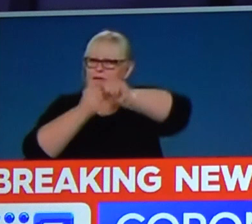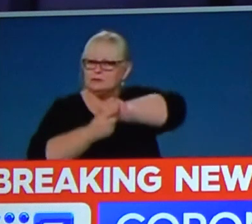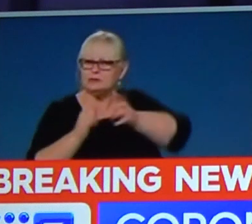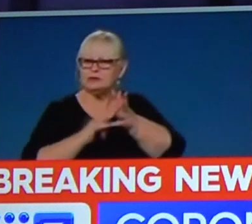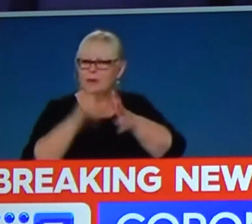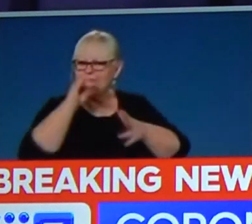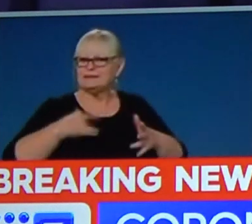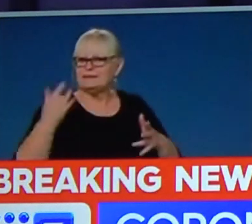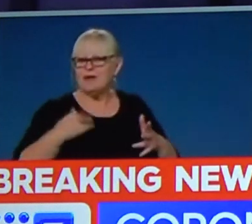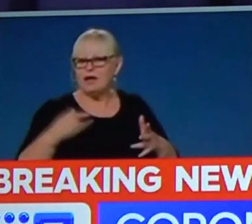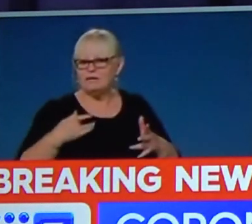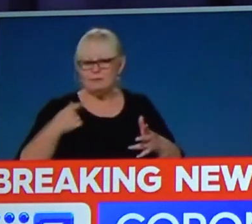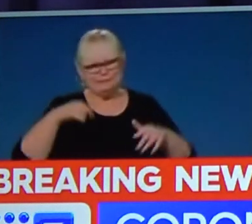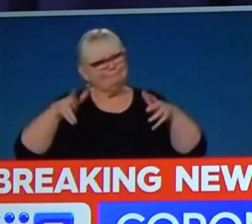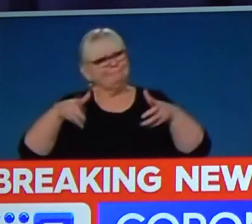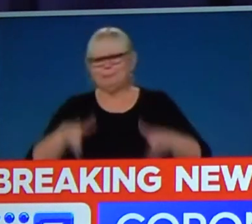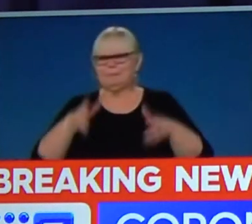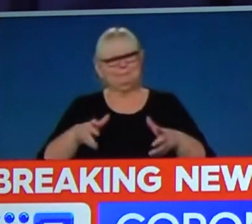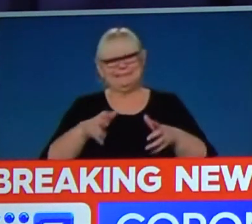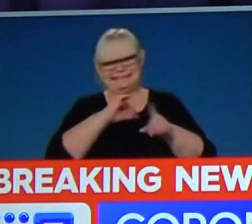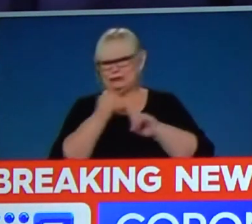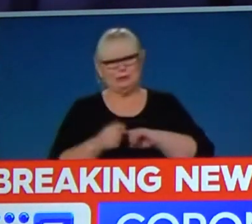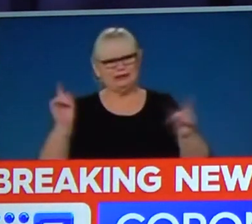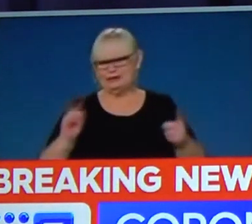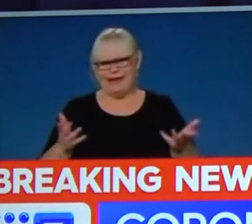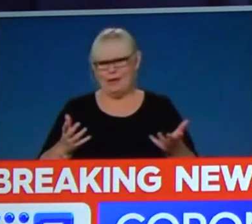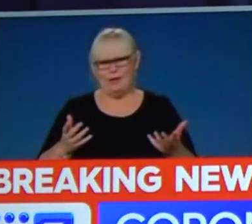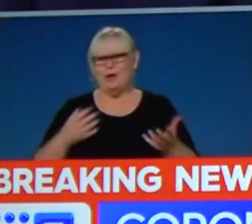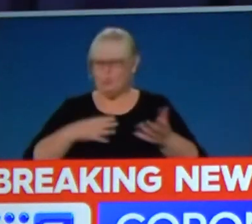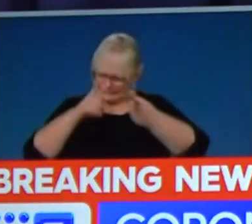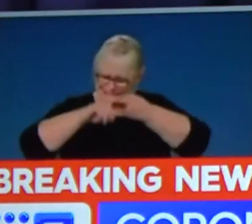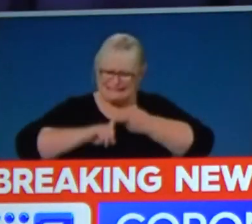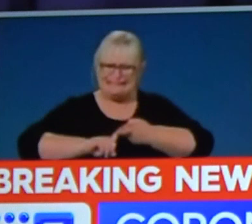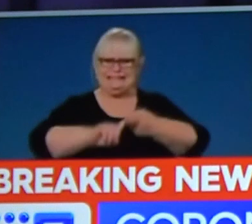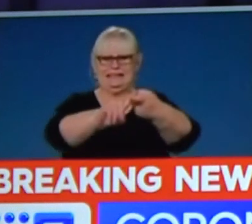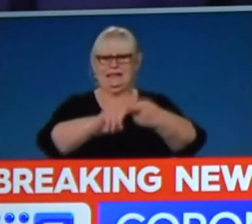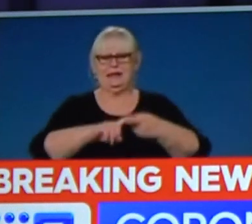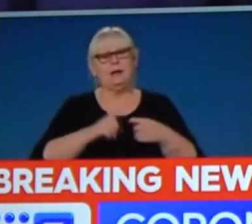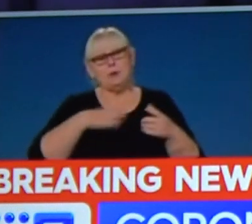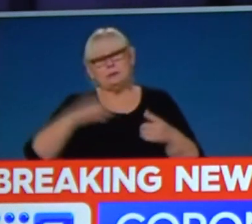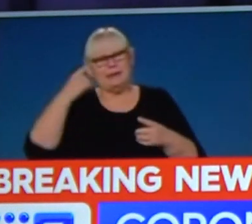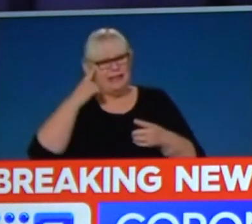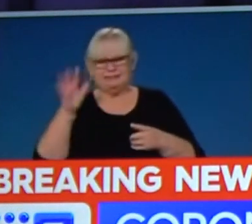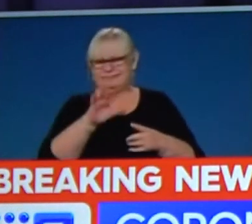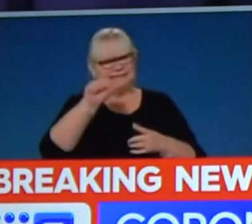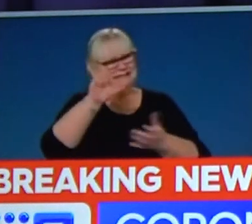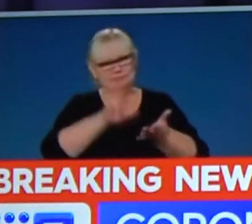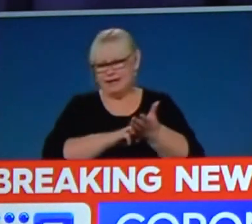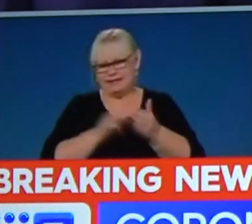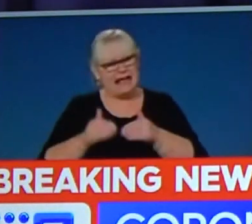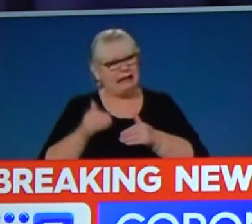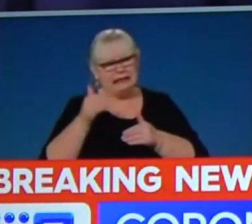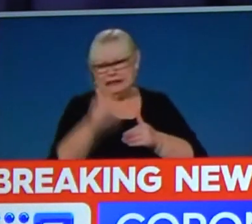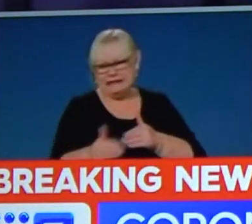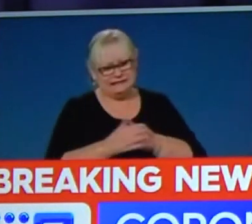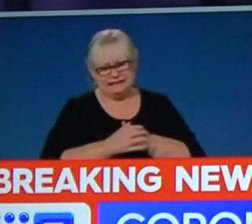of circumstances. They must be sustainable because they will run for, we believe, at least 6 months, and we